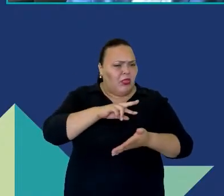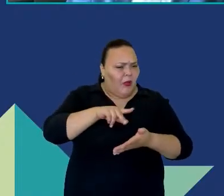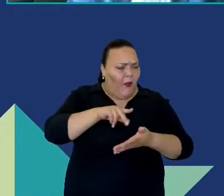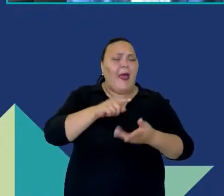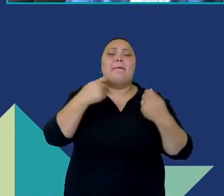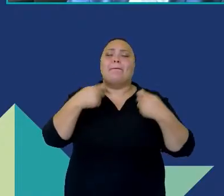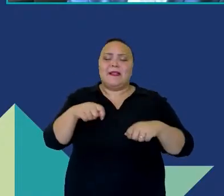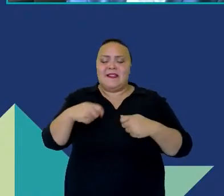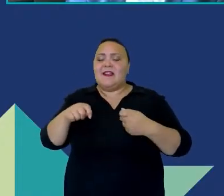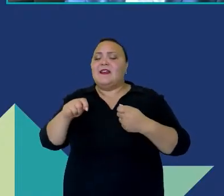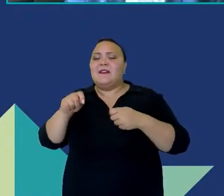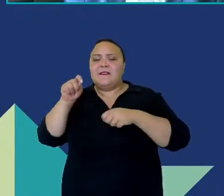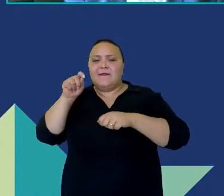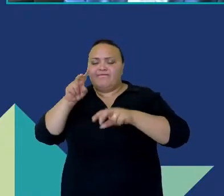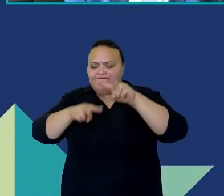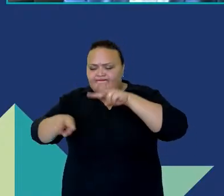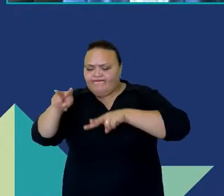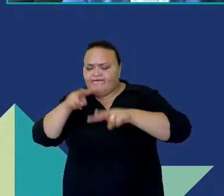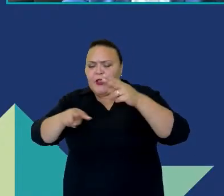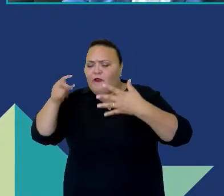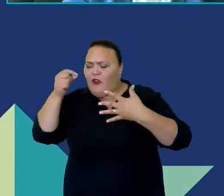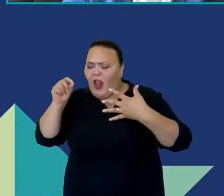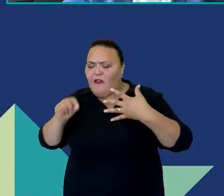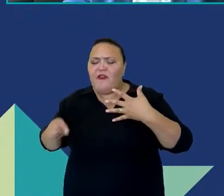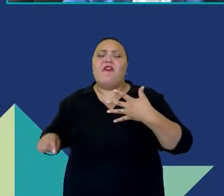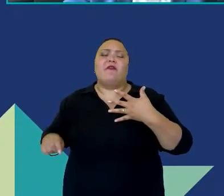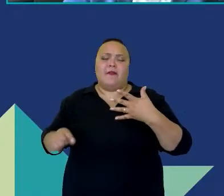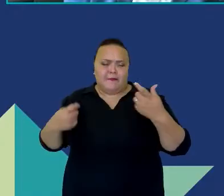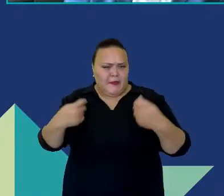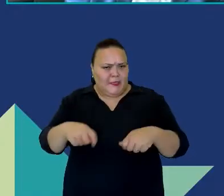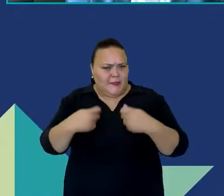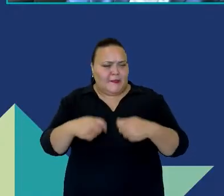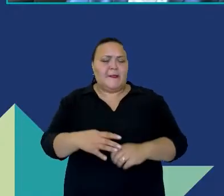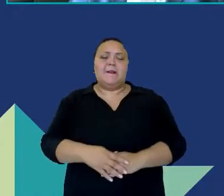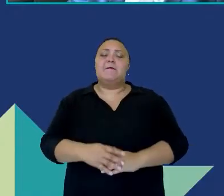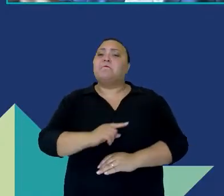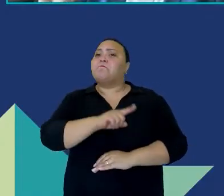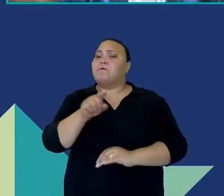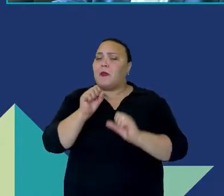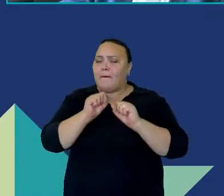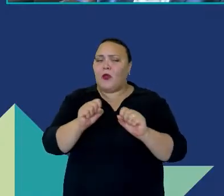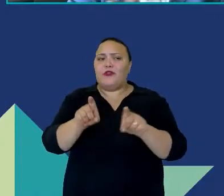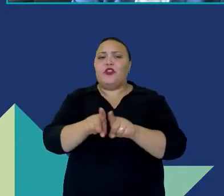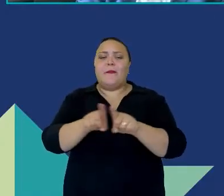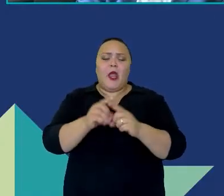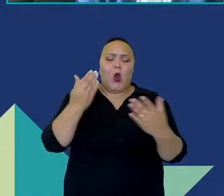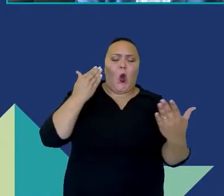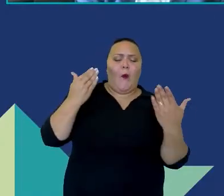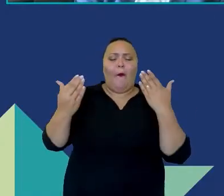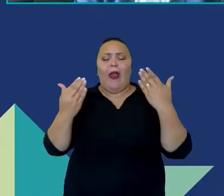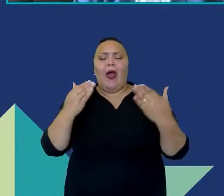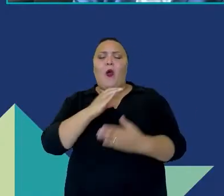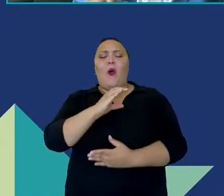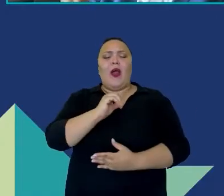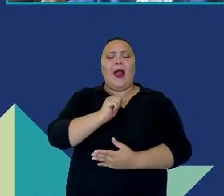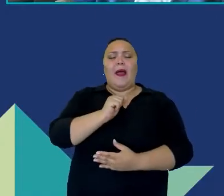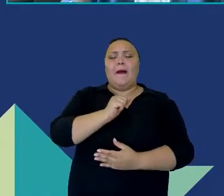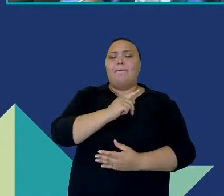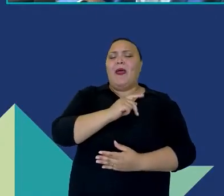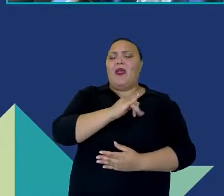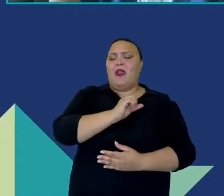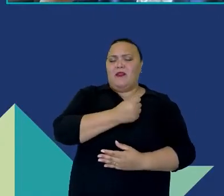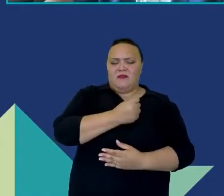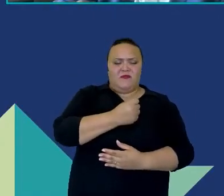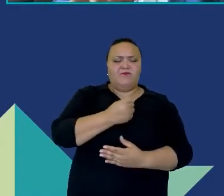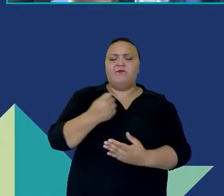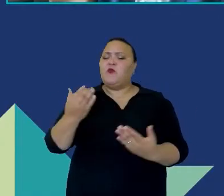you can track that against your key performance objectives. So the alignment between site operating team and associated